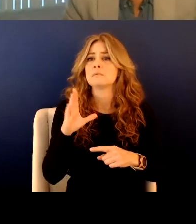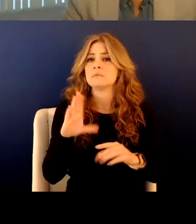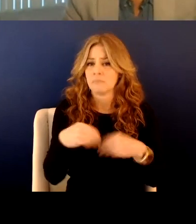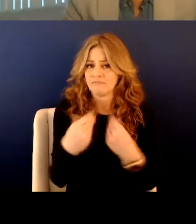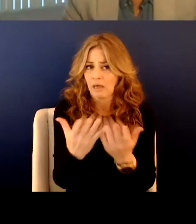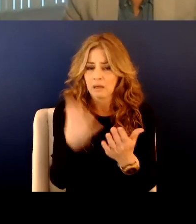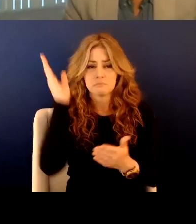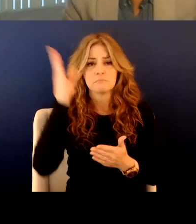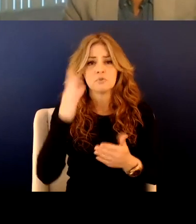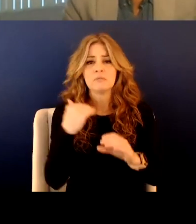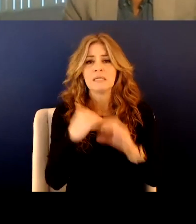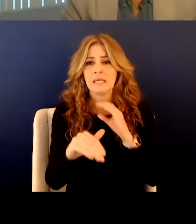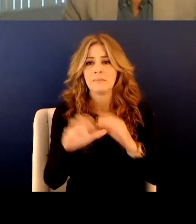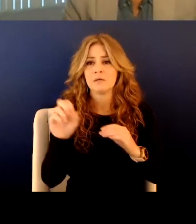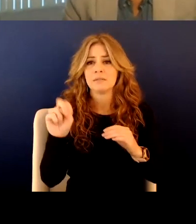can email